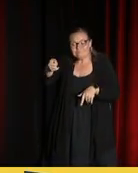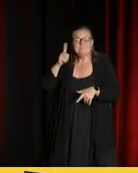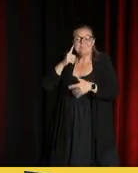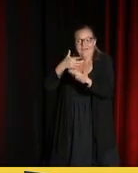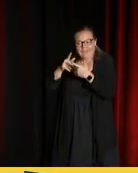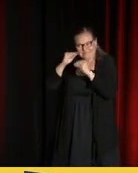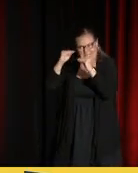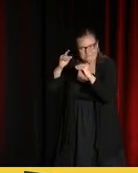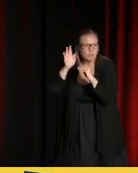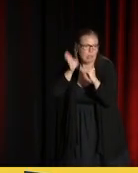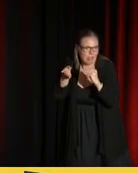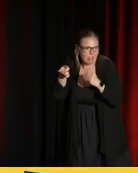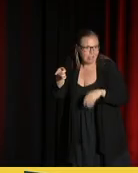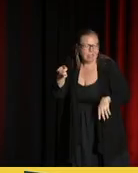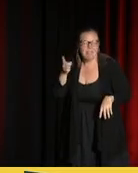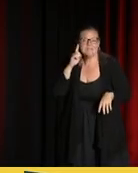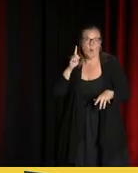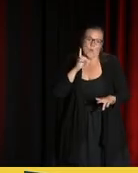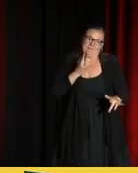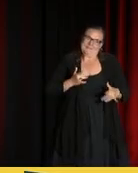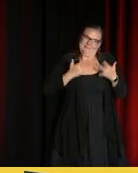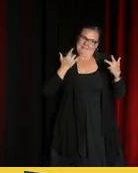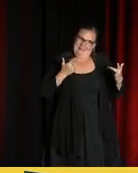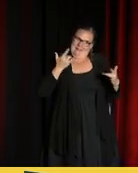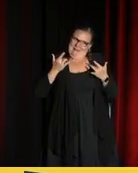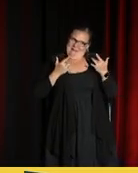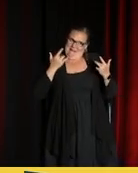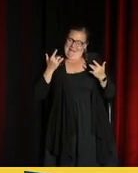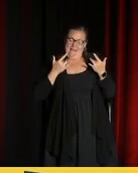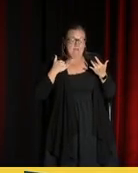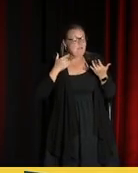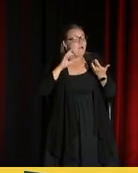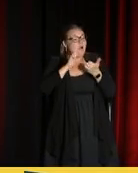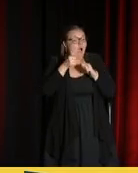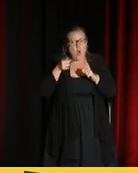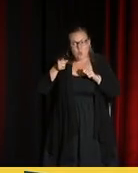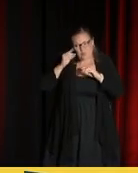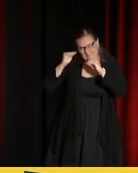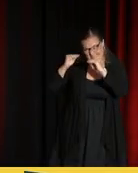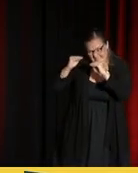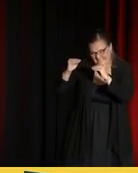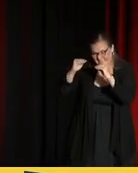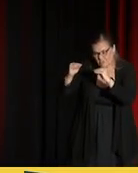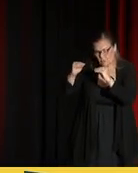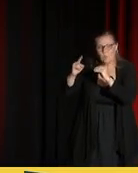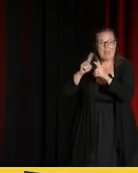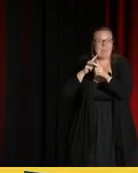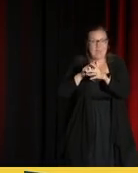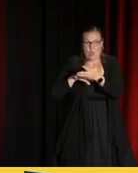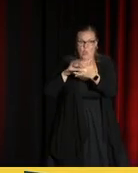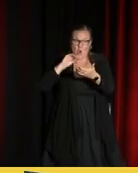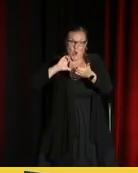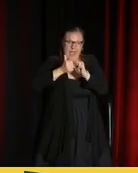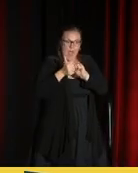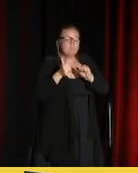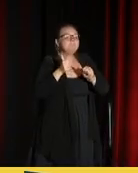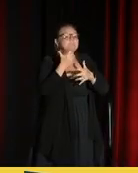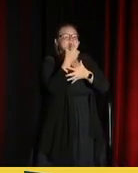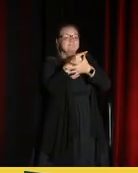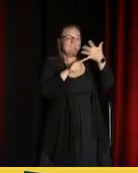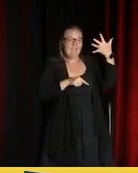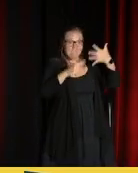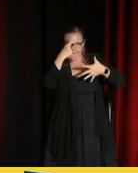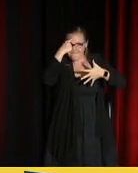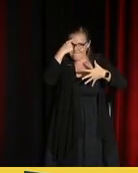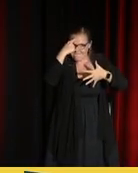intervention. And this is where I get super excited, because you know, learning to perform a magic trick works in these 5 areas. It's about